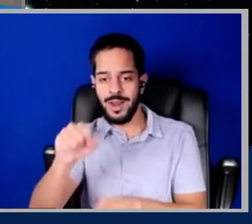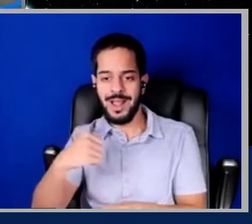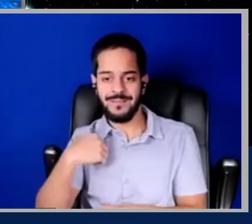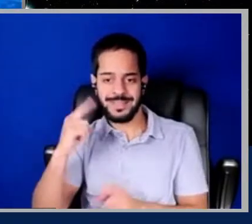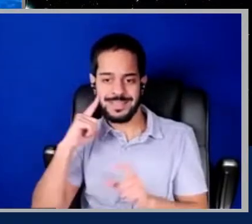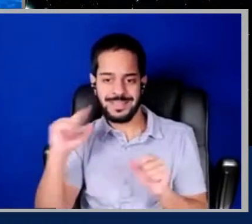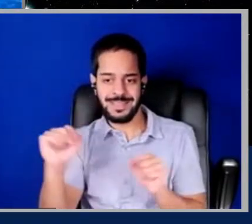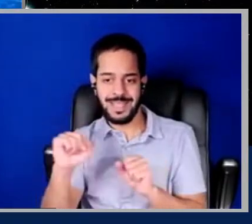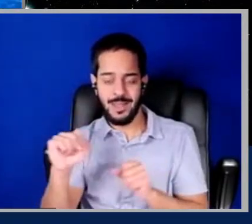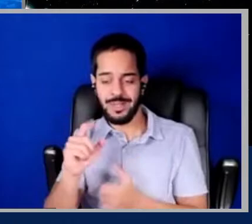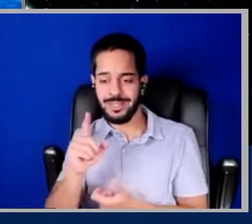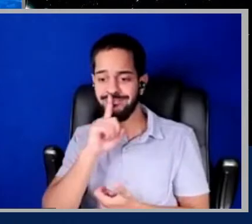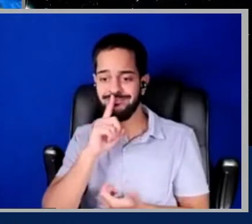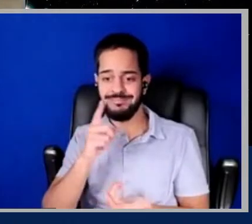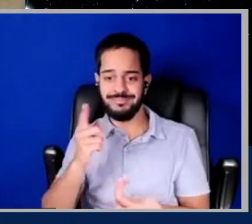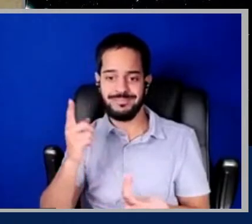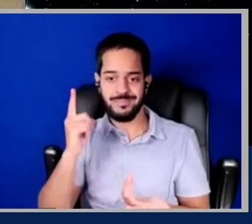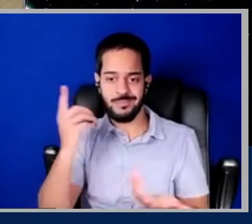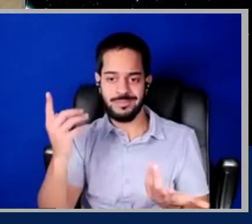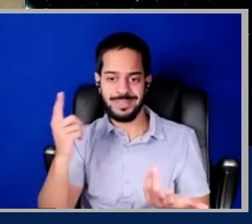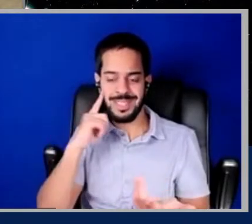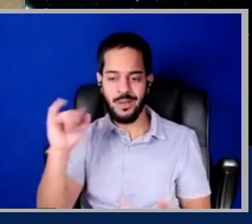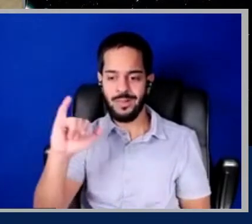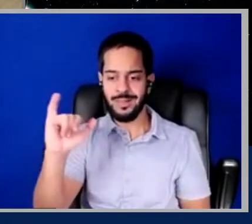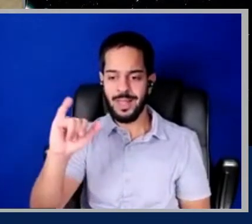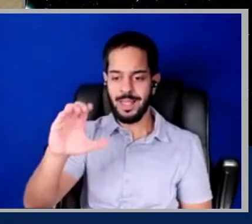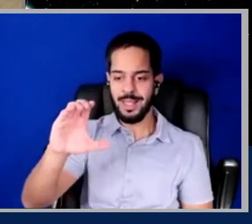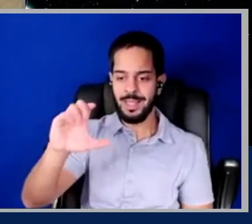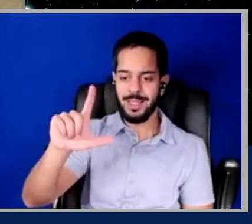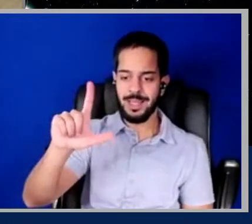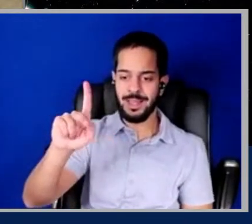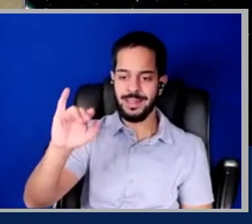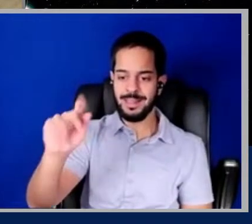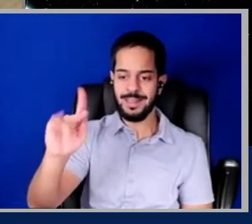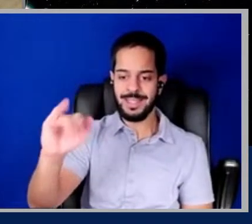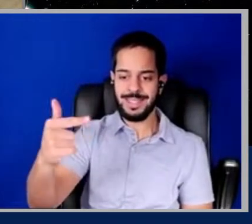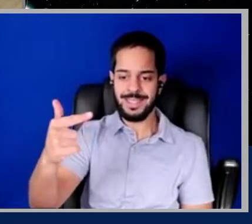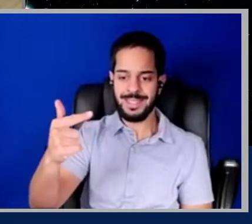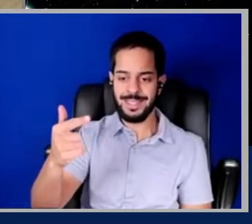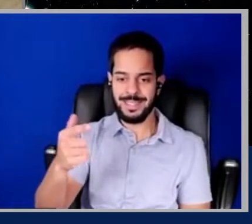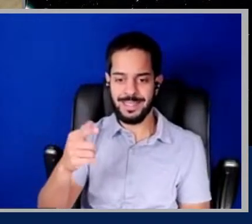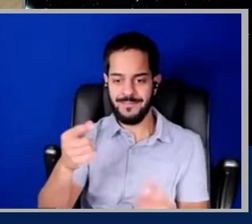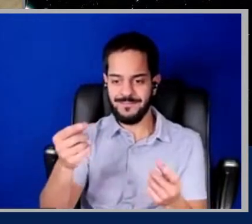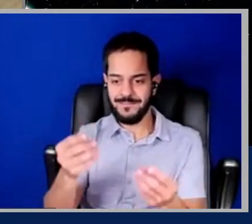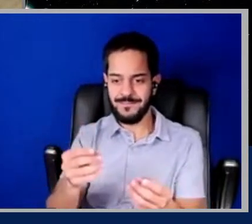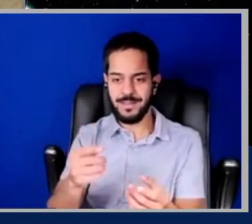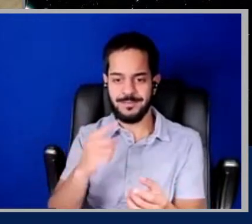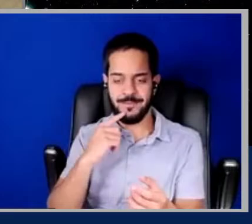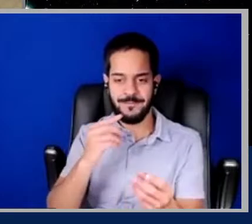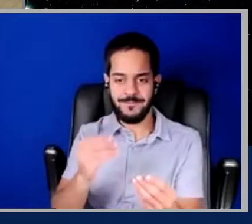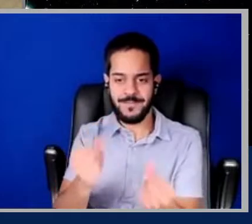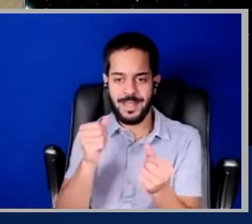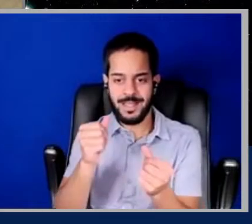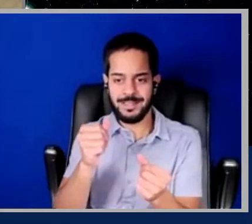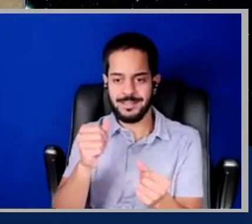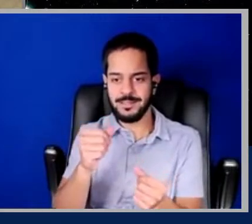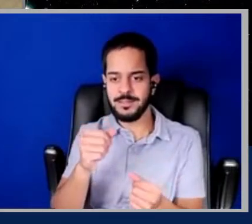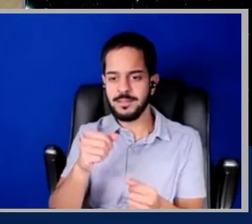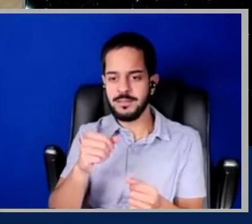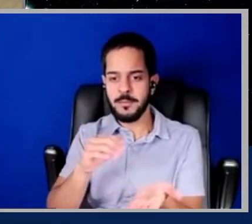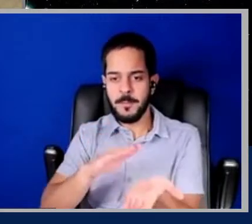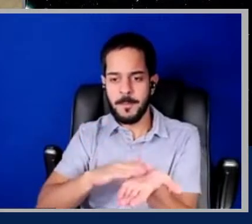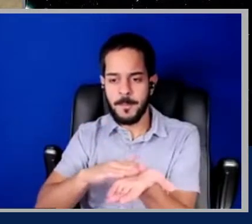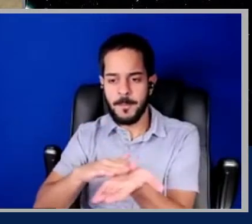like some rapid clicking, but there are so many different ways. And it's another curb cut style example. If I